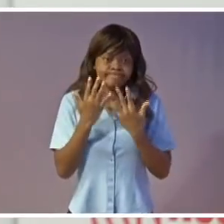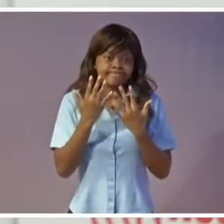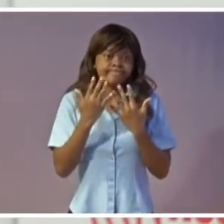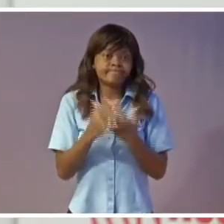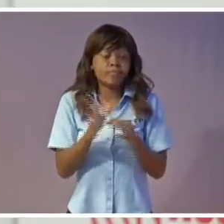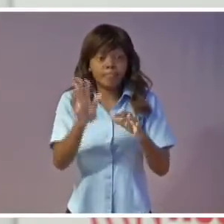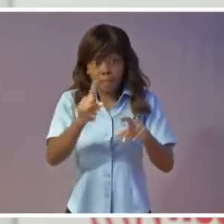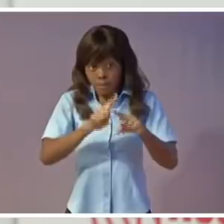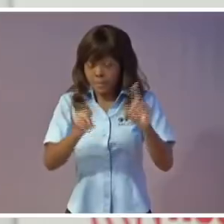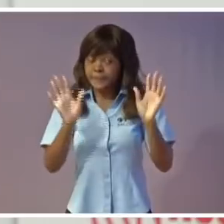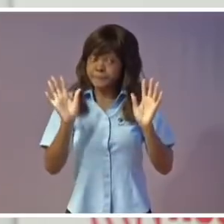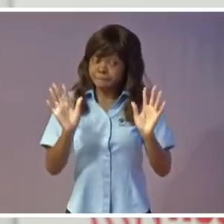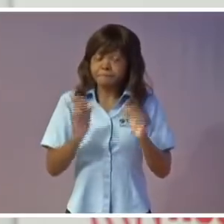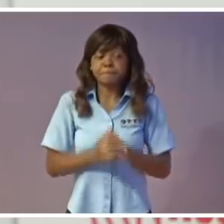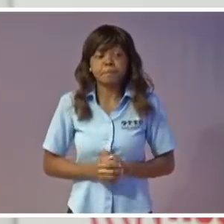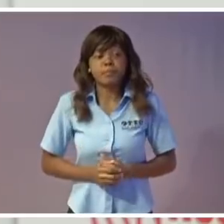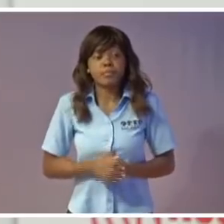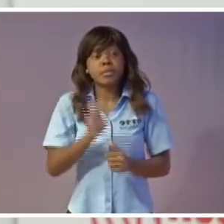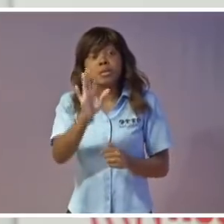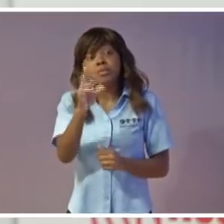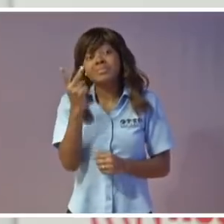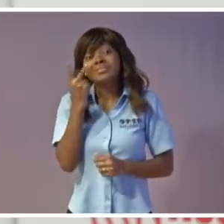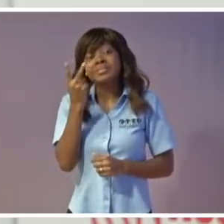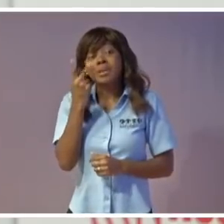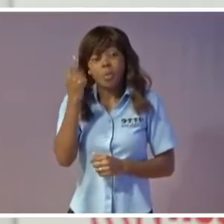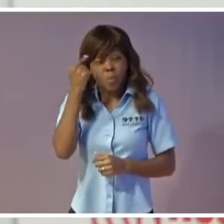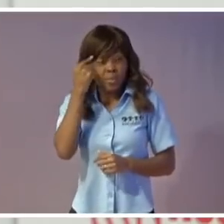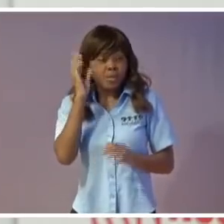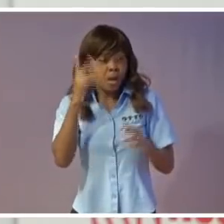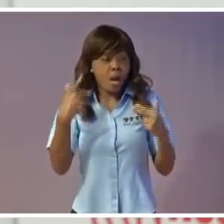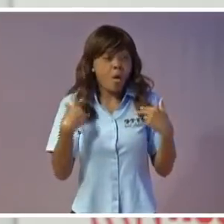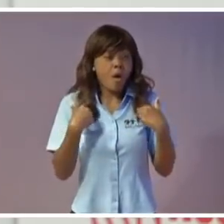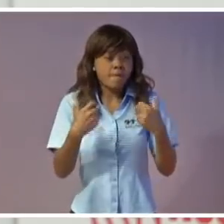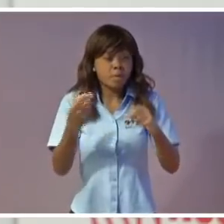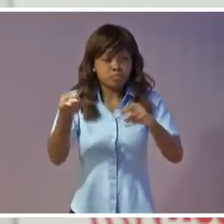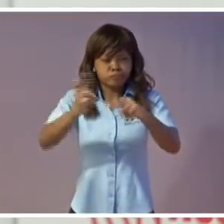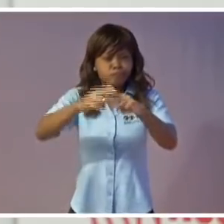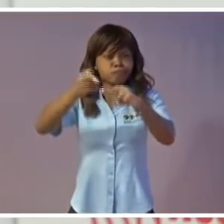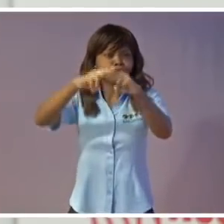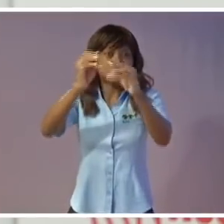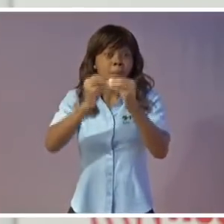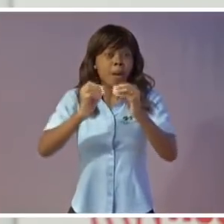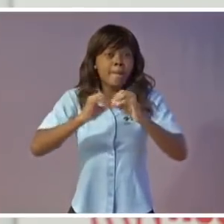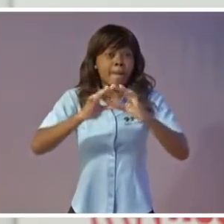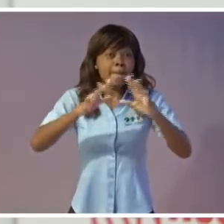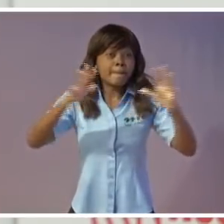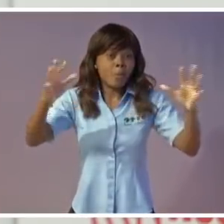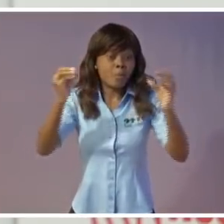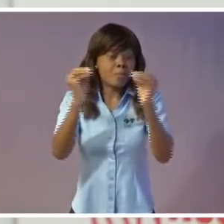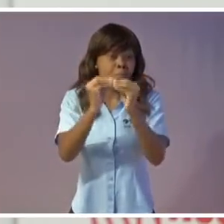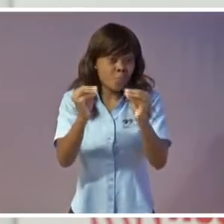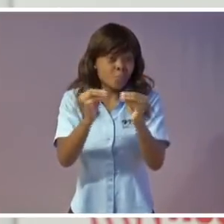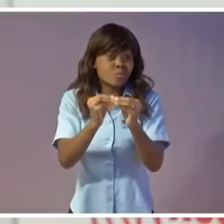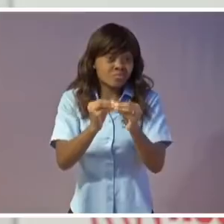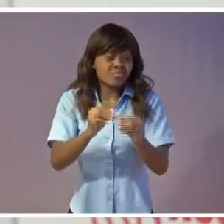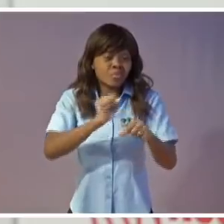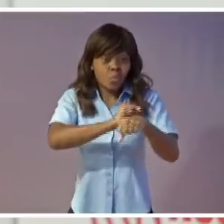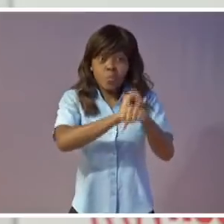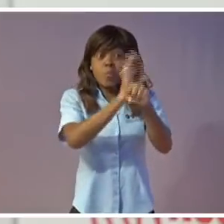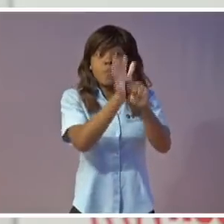cases within the next week. This coincides with a 14 to 21 day